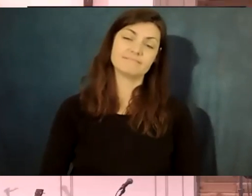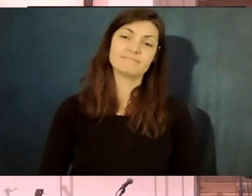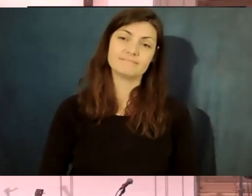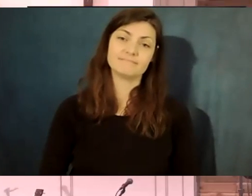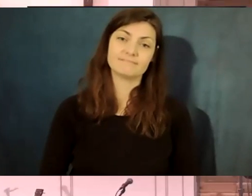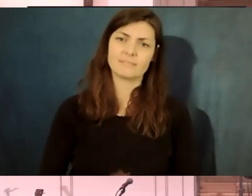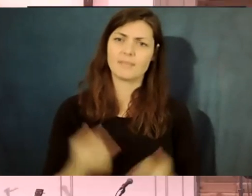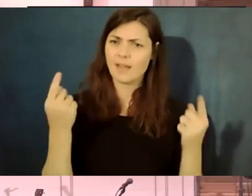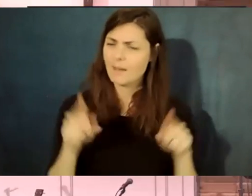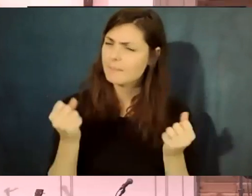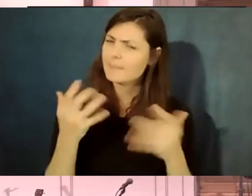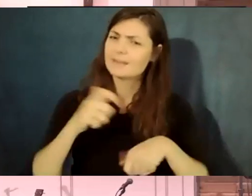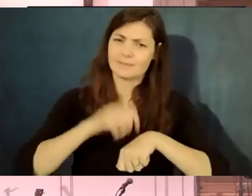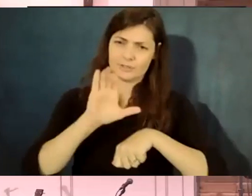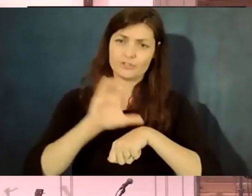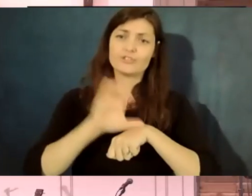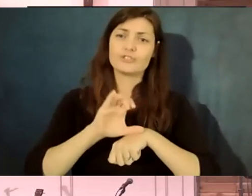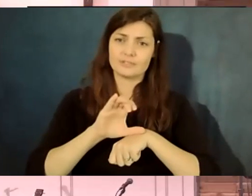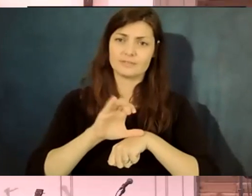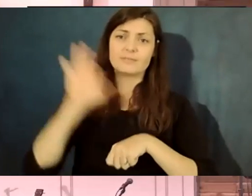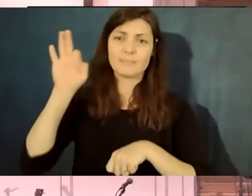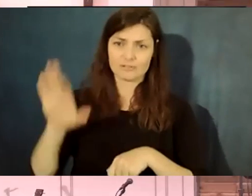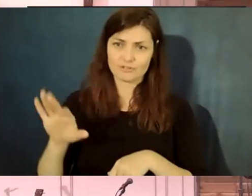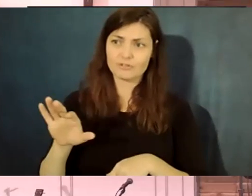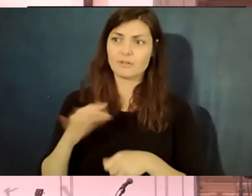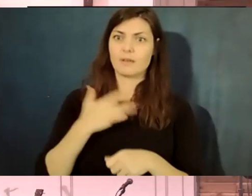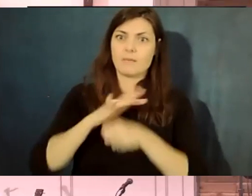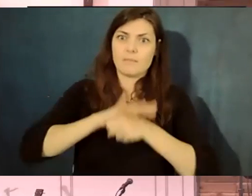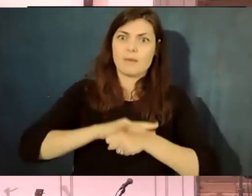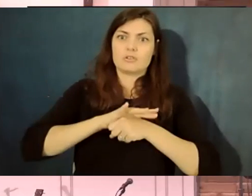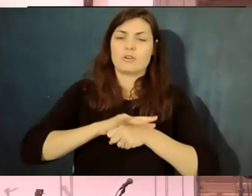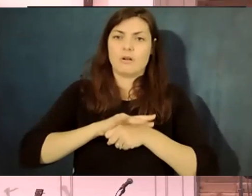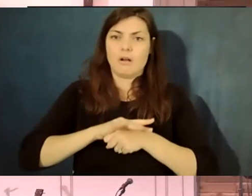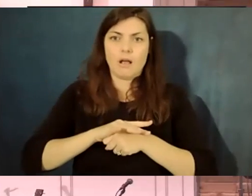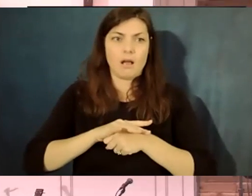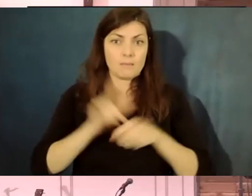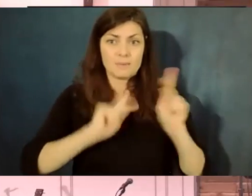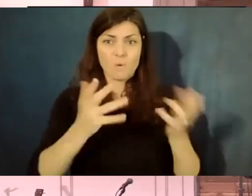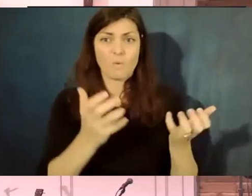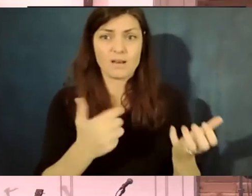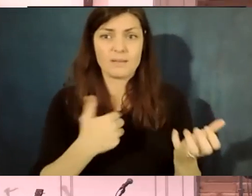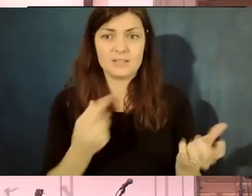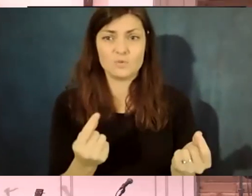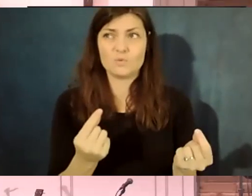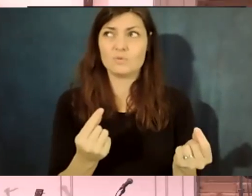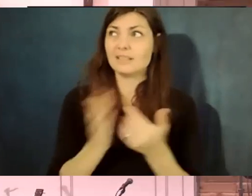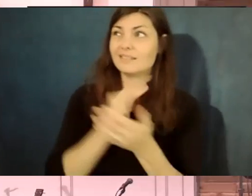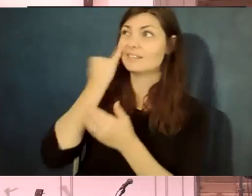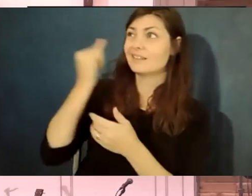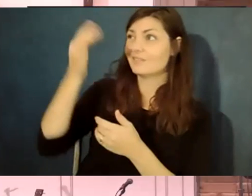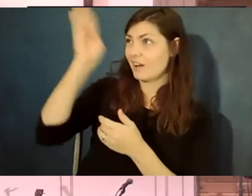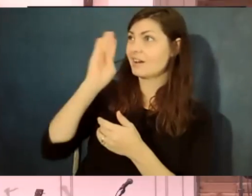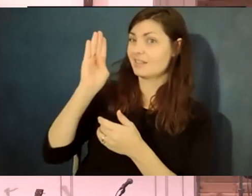Happens in ministry all the time, where there's pressure to go in the direction that people want, even if